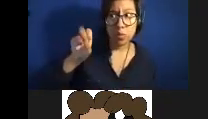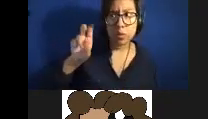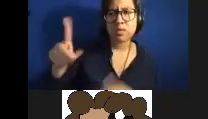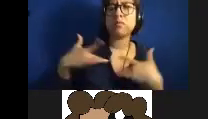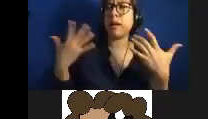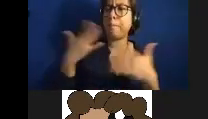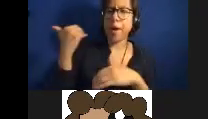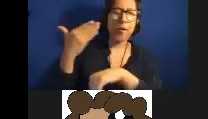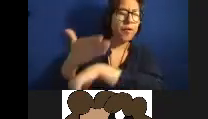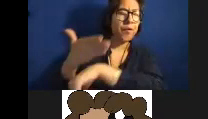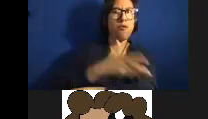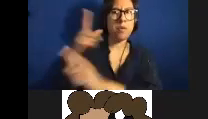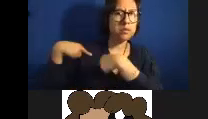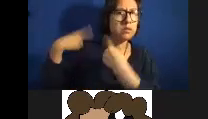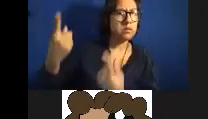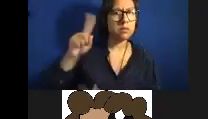practices?